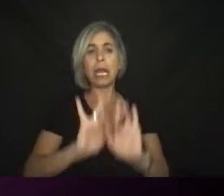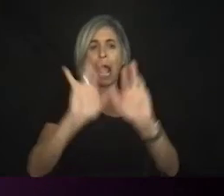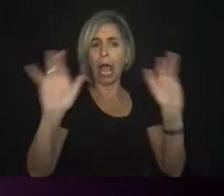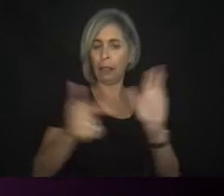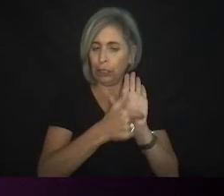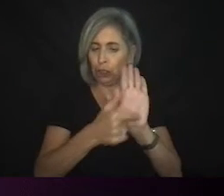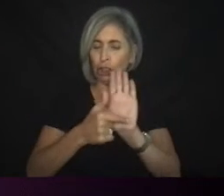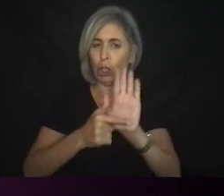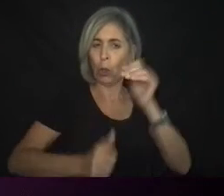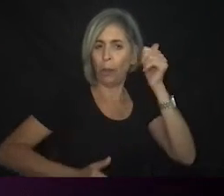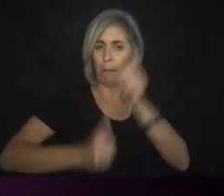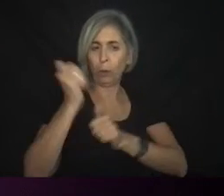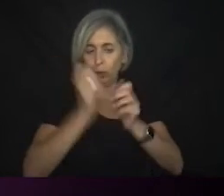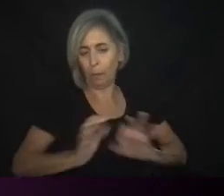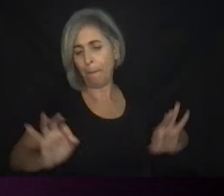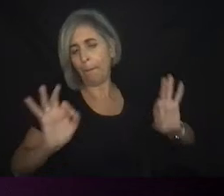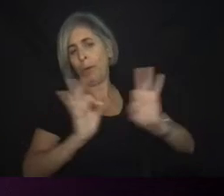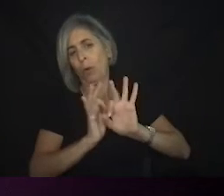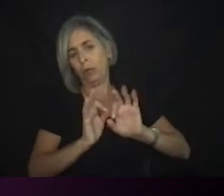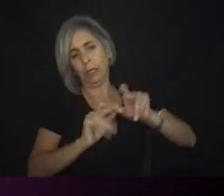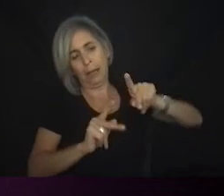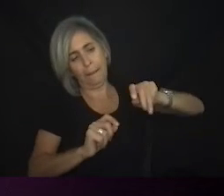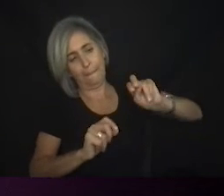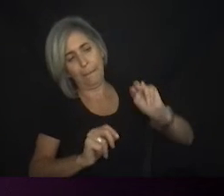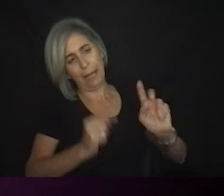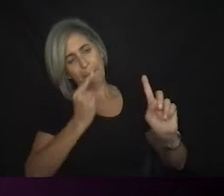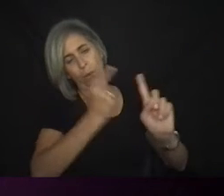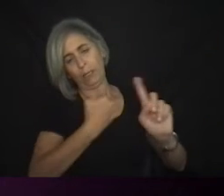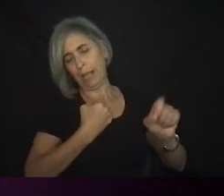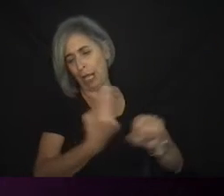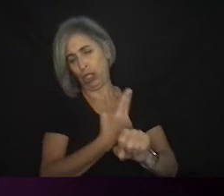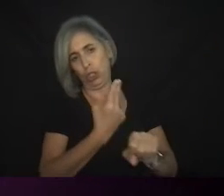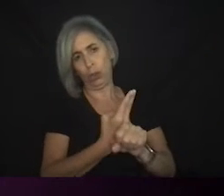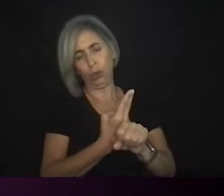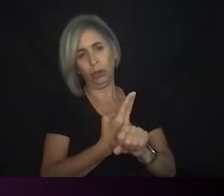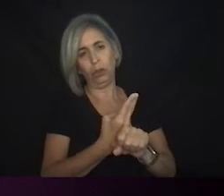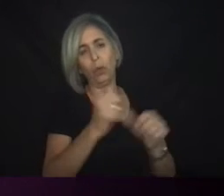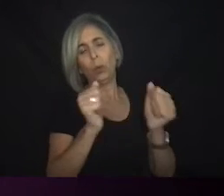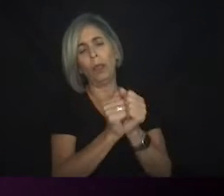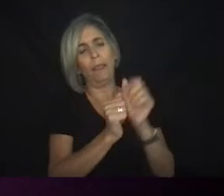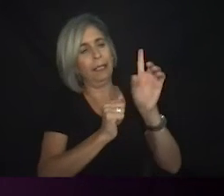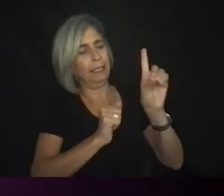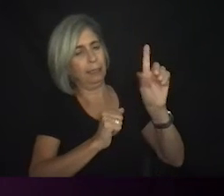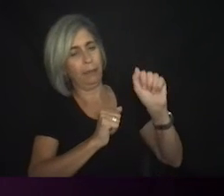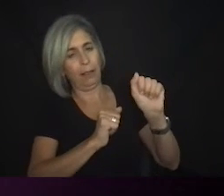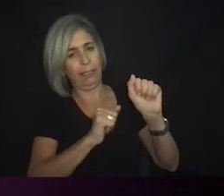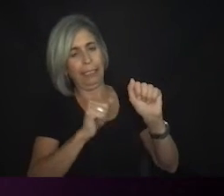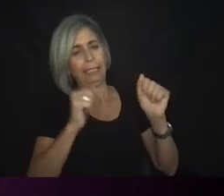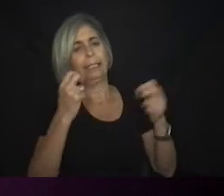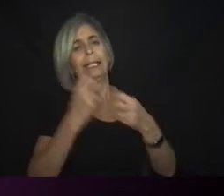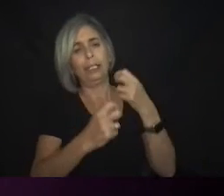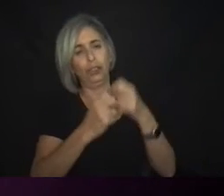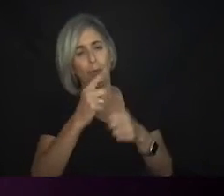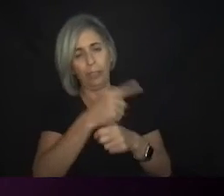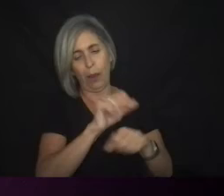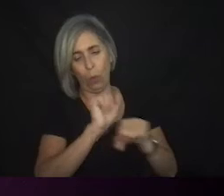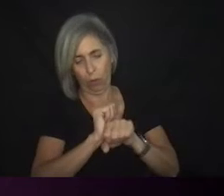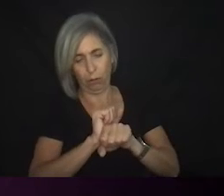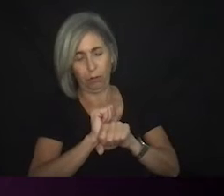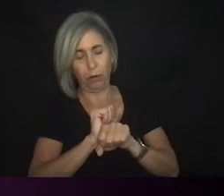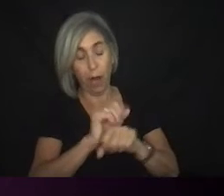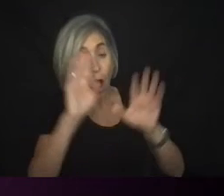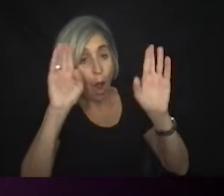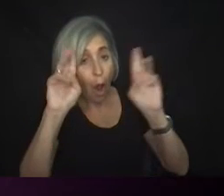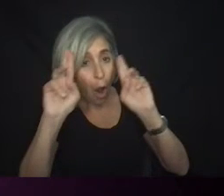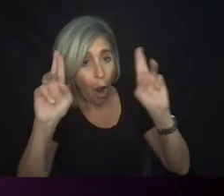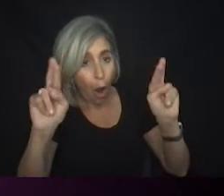the major pain points that I usually see when dealing with accessibility issues at work. And